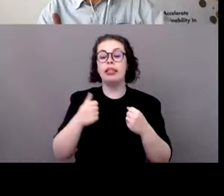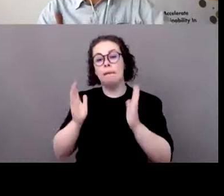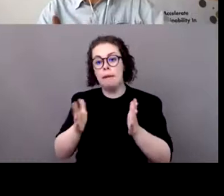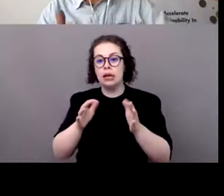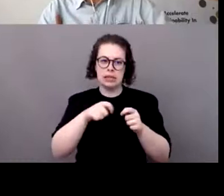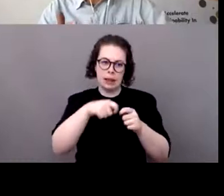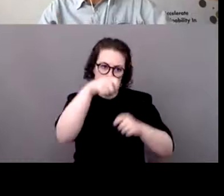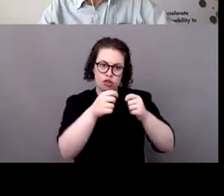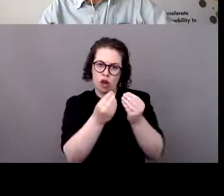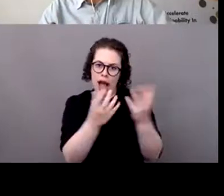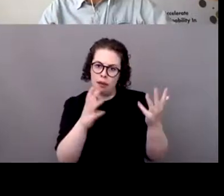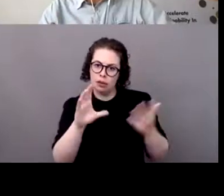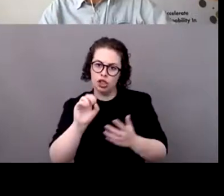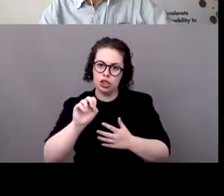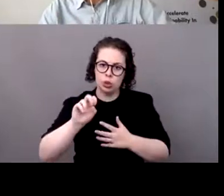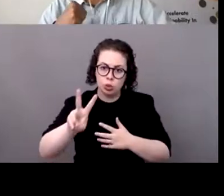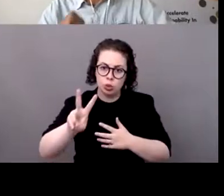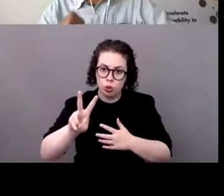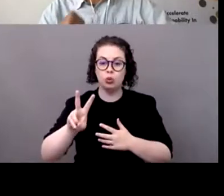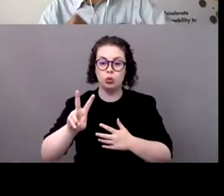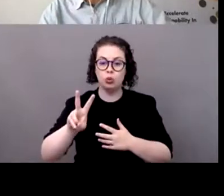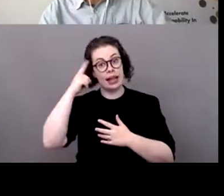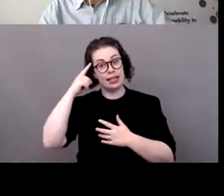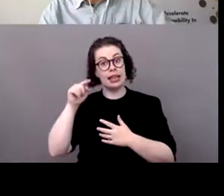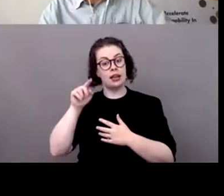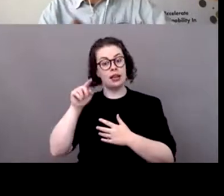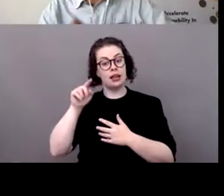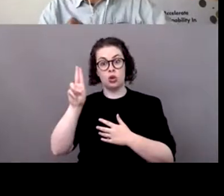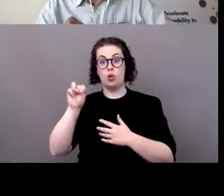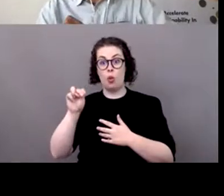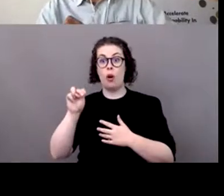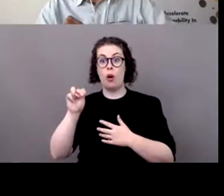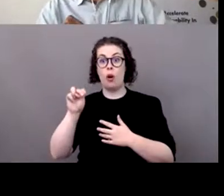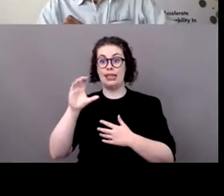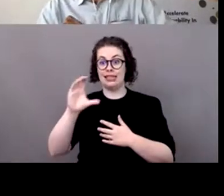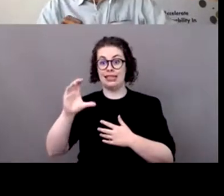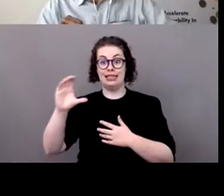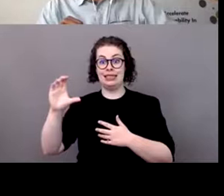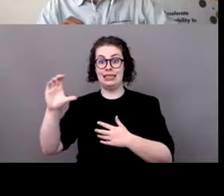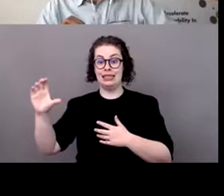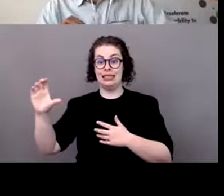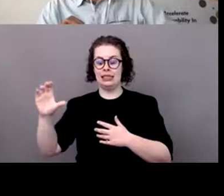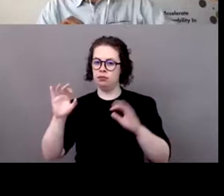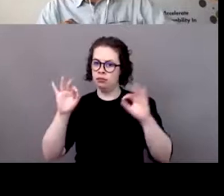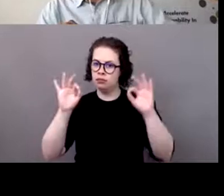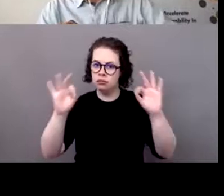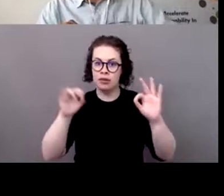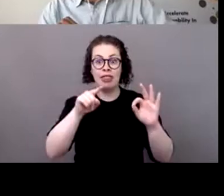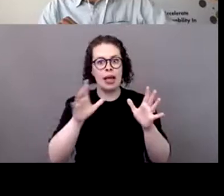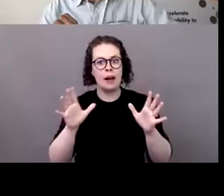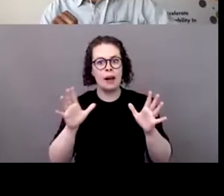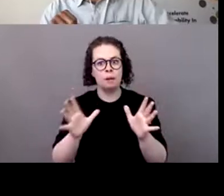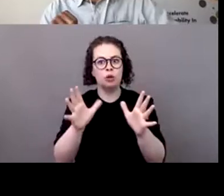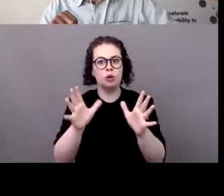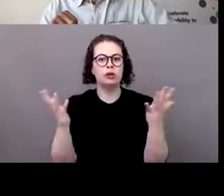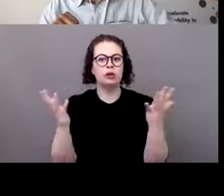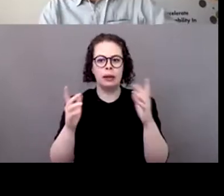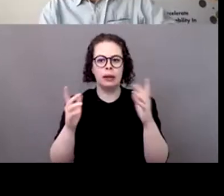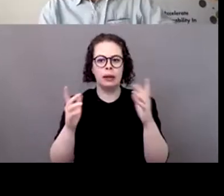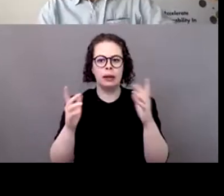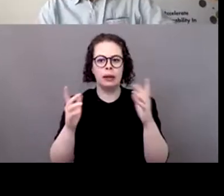I think the UNFCCC is doing great job now, really pushing that we start measuring, because honestly, I think the sports sector is